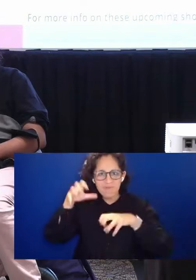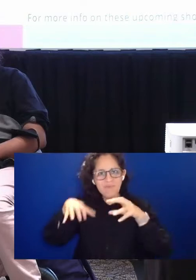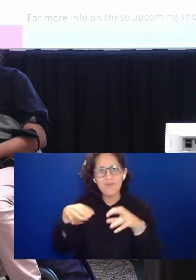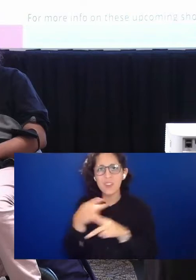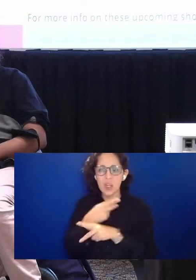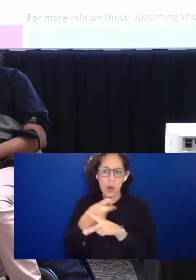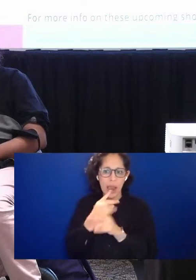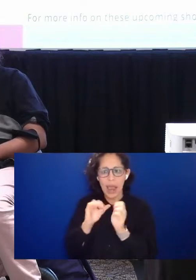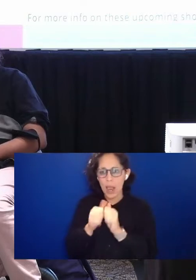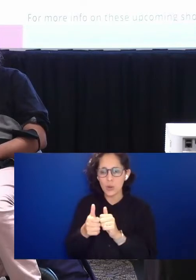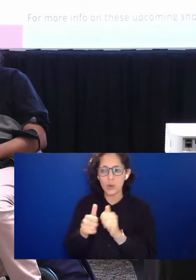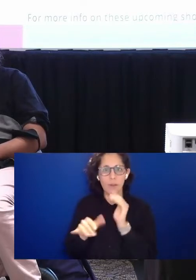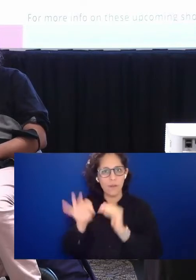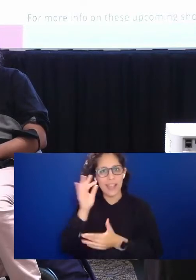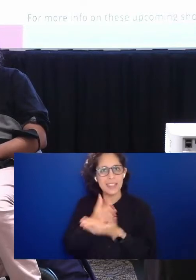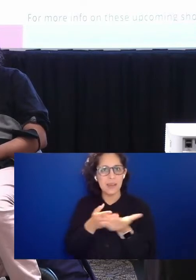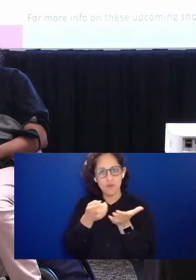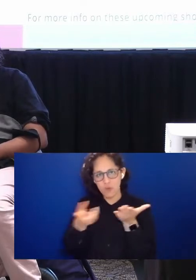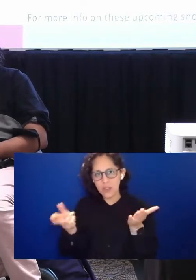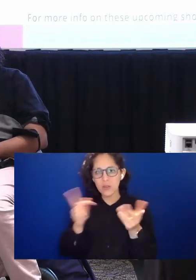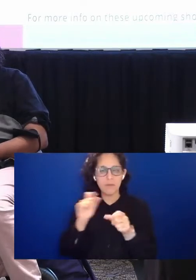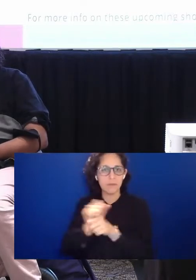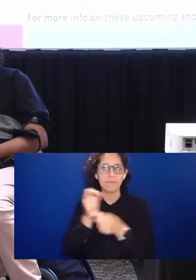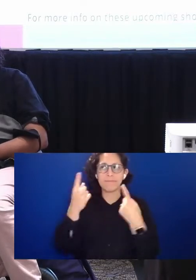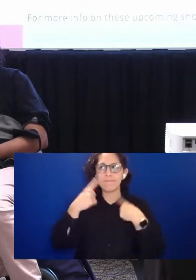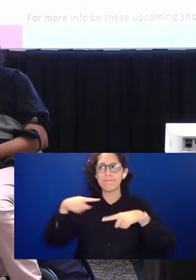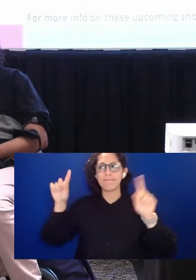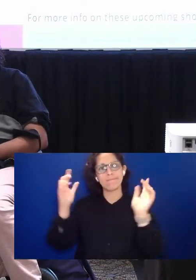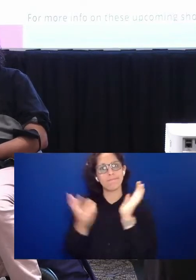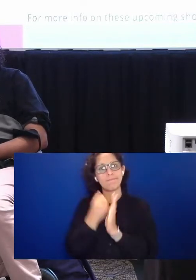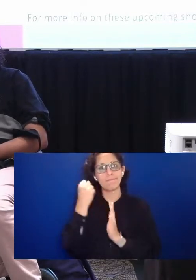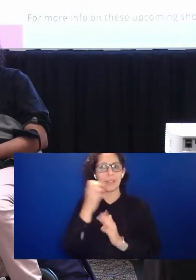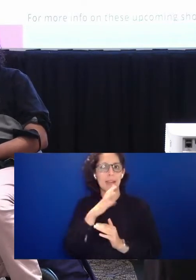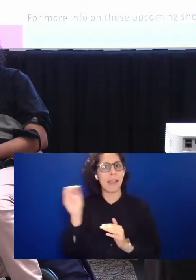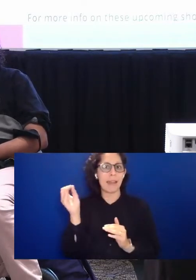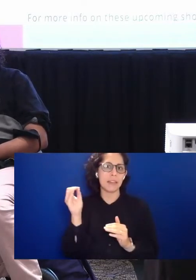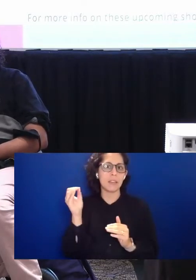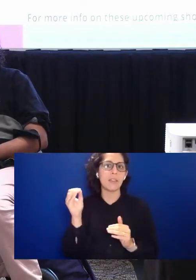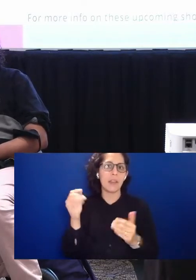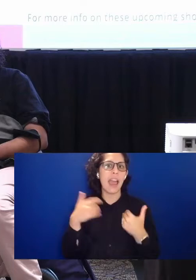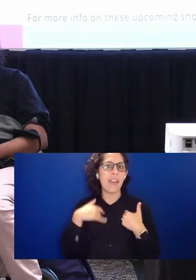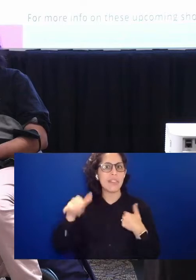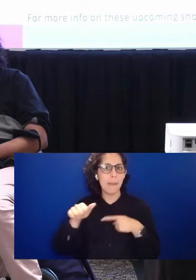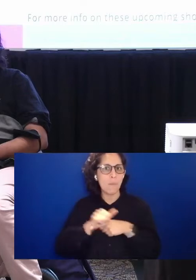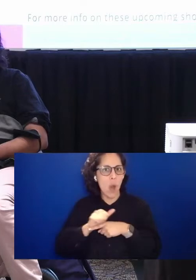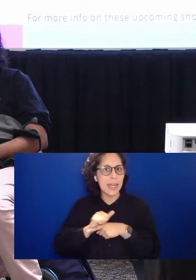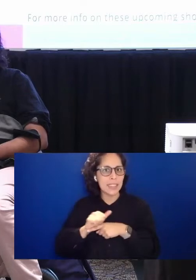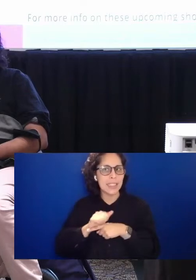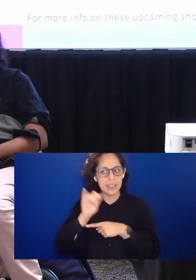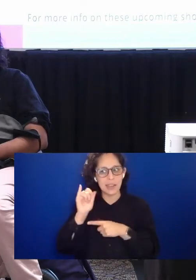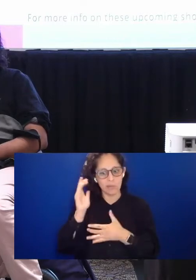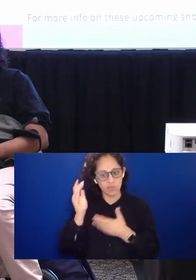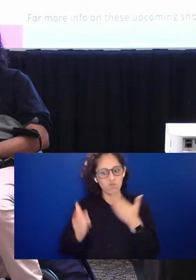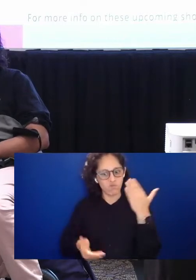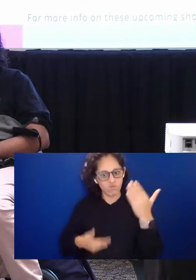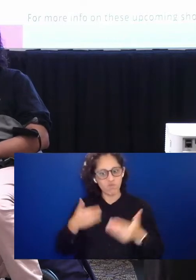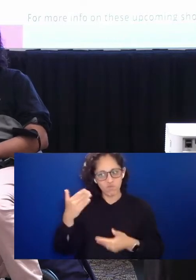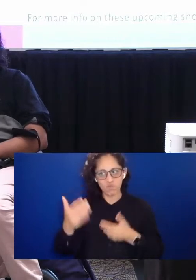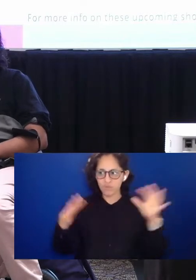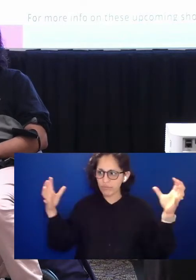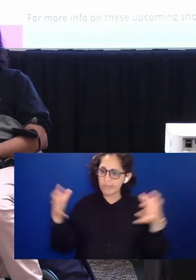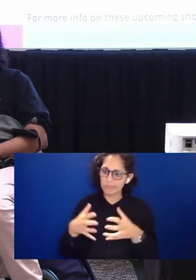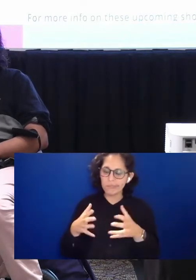how to find some resource in order to do that. And just like having a practice of like getting together in a